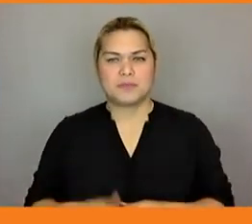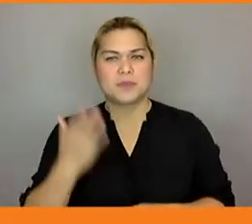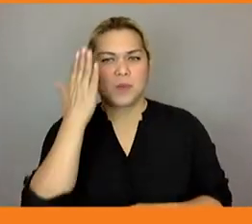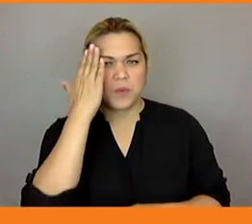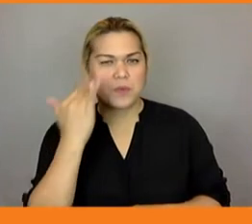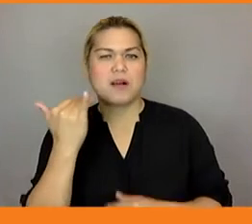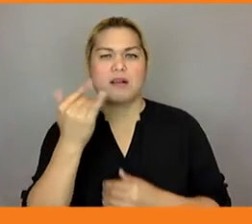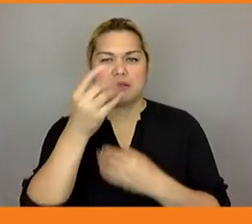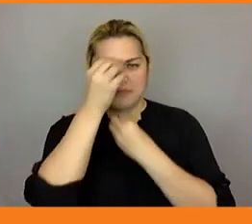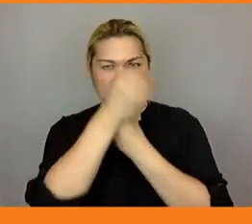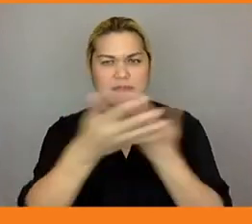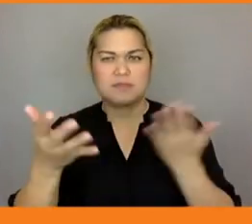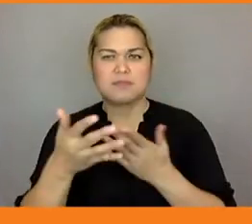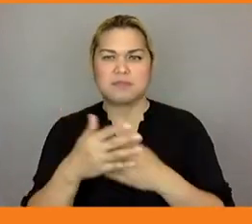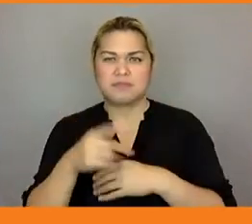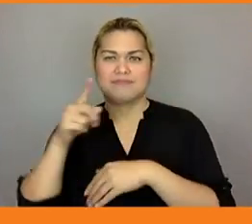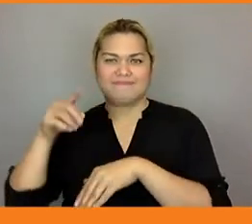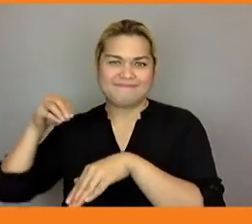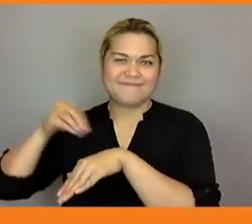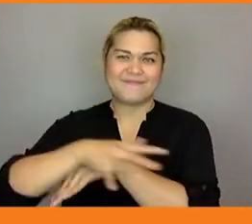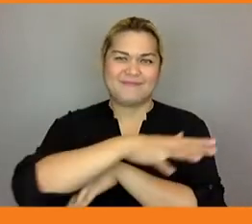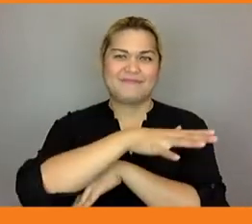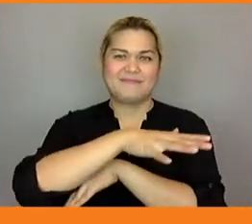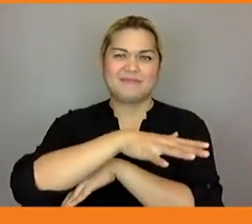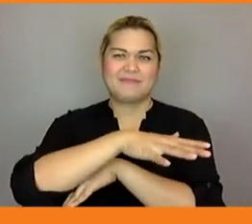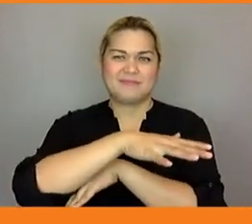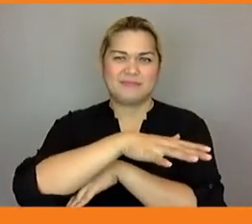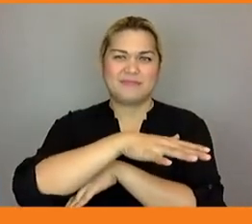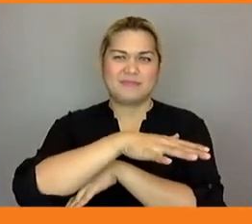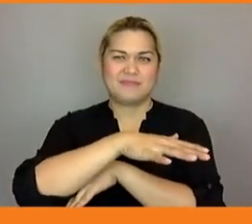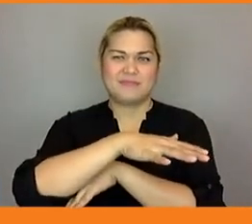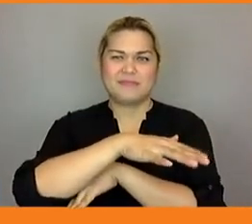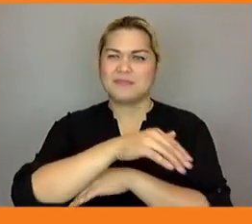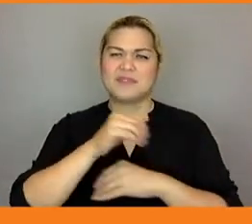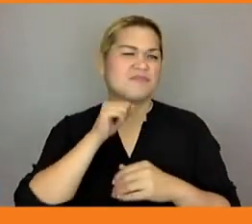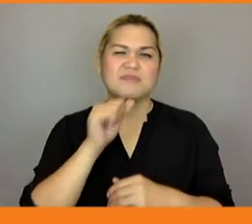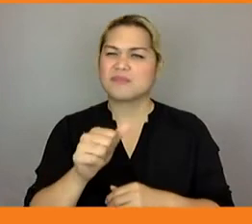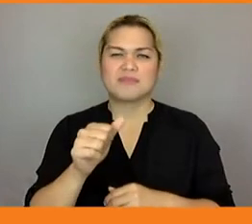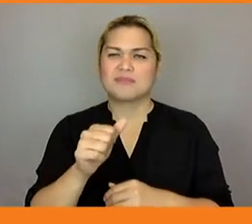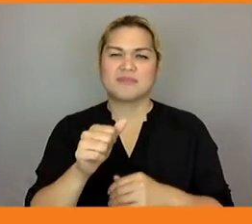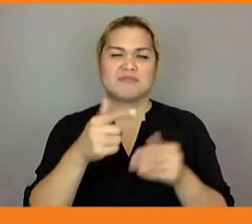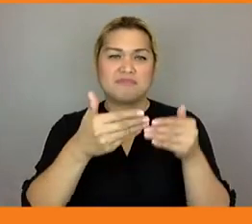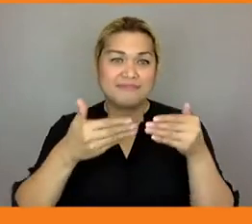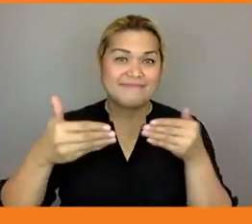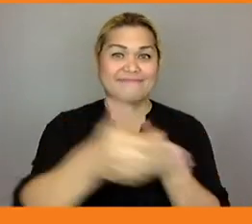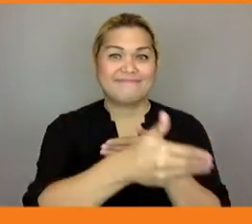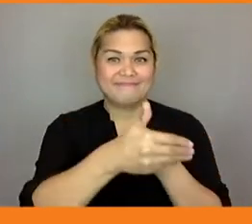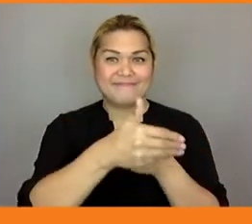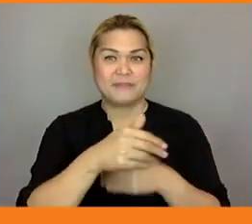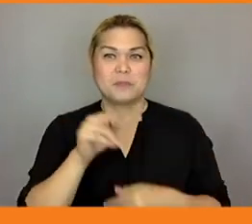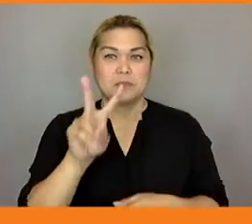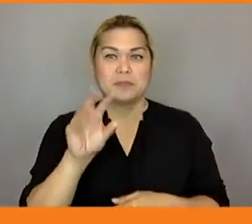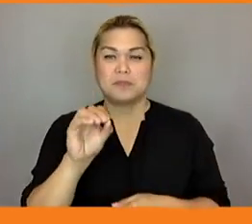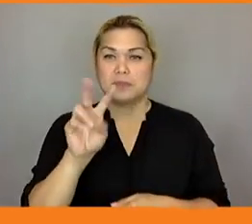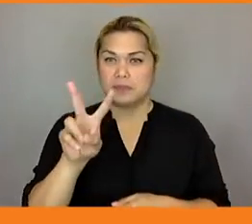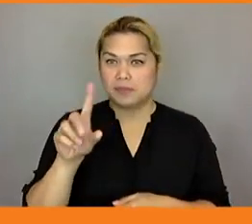consultants, experts. Information materials were not provided in advance. In August 2021, the committee was not consulted at all